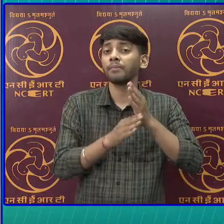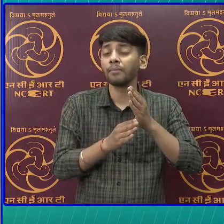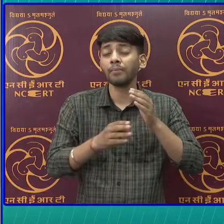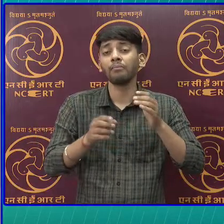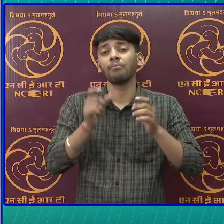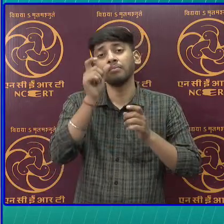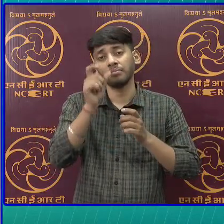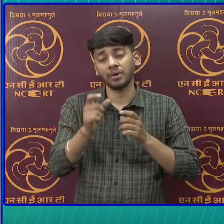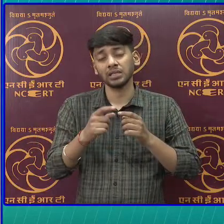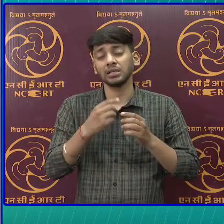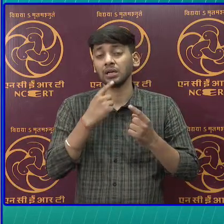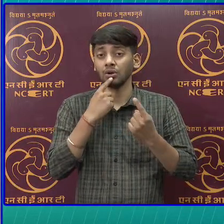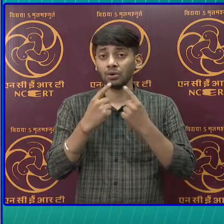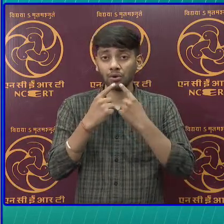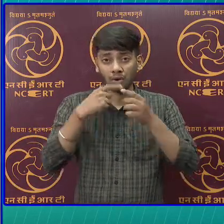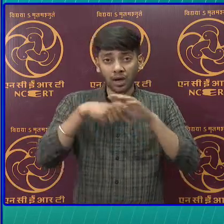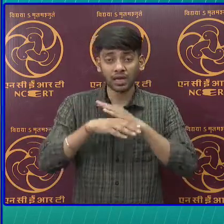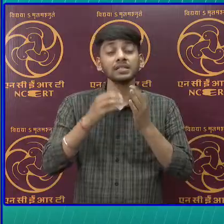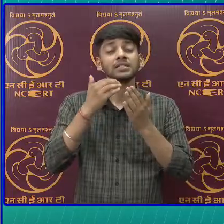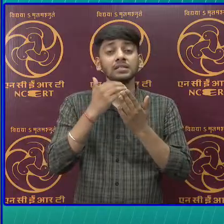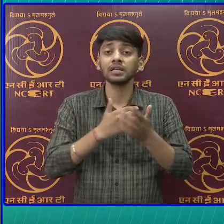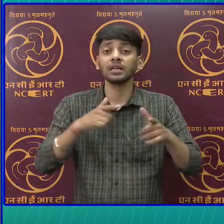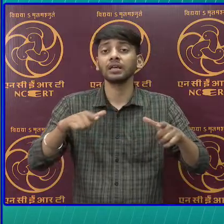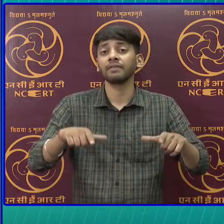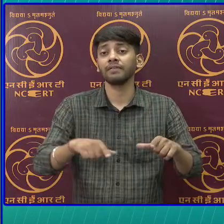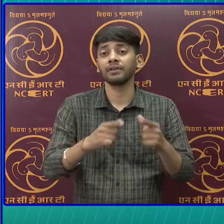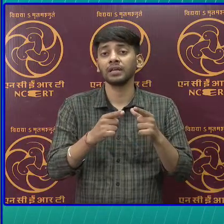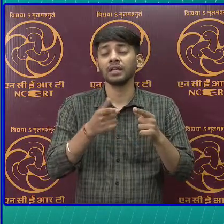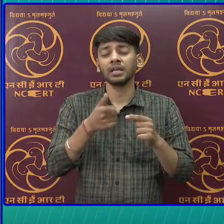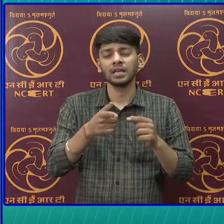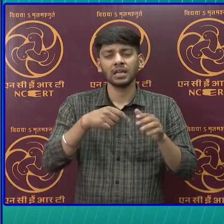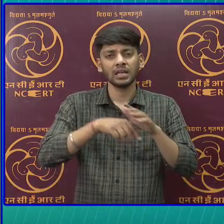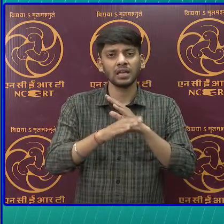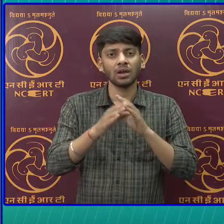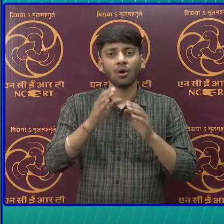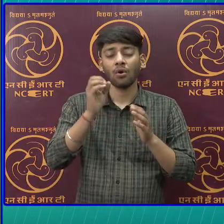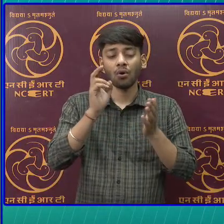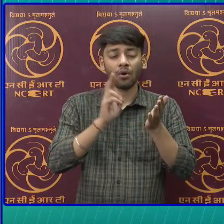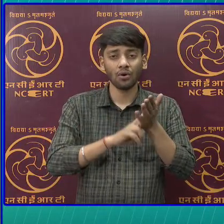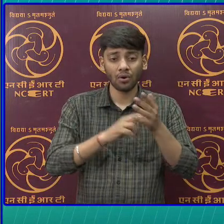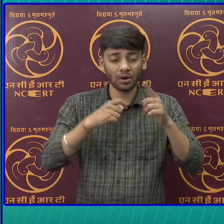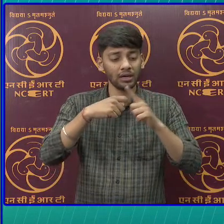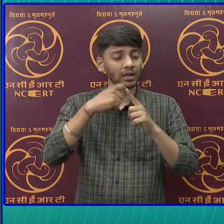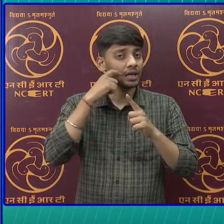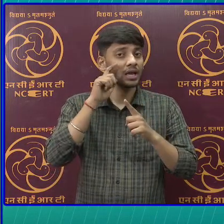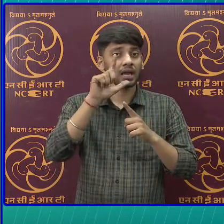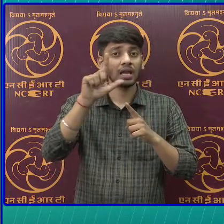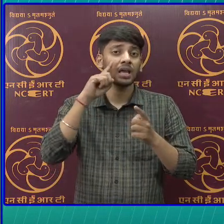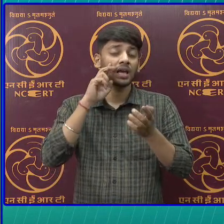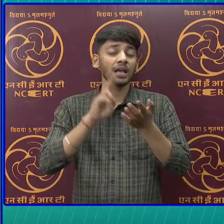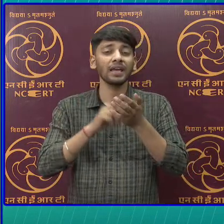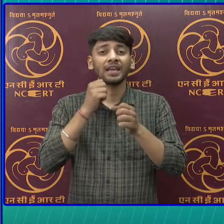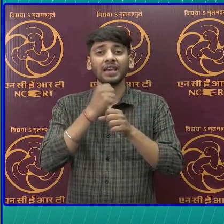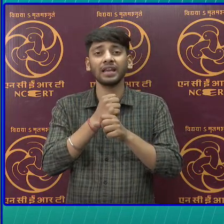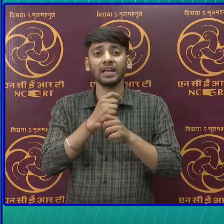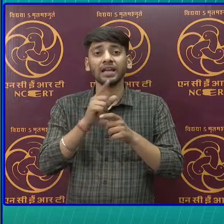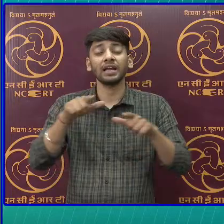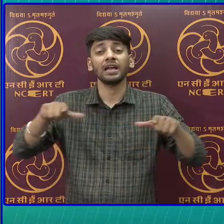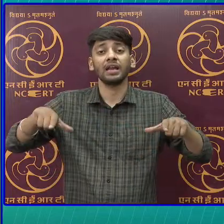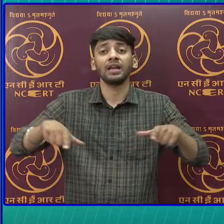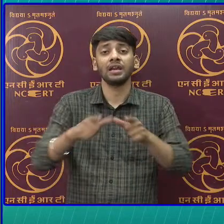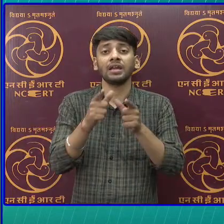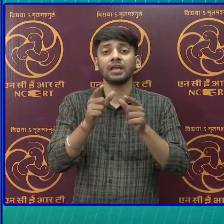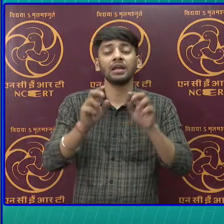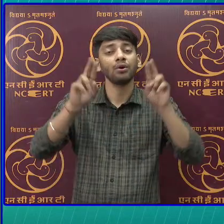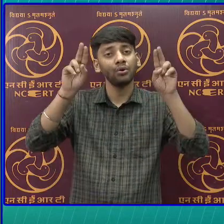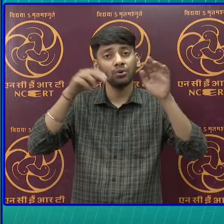about saving trees. Okay. Ironically, he gives the title as On Killing a Killing Tree, a Tree. and by reading the title we may think that,